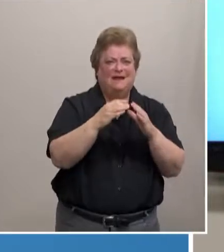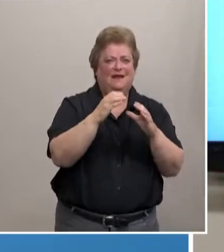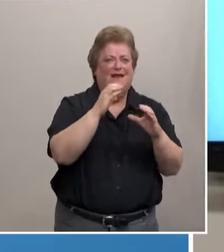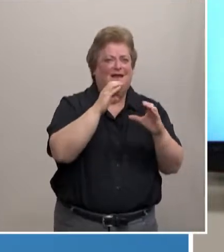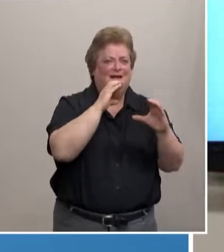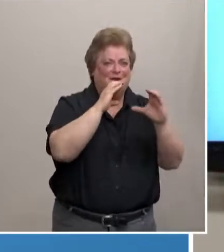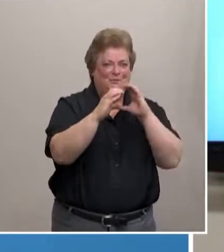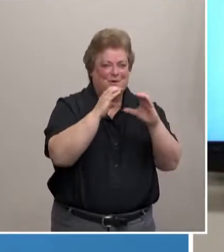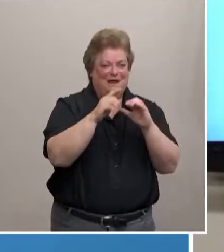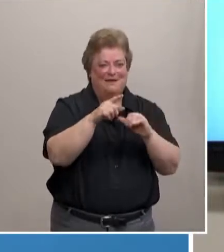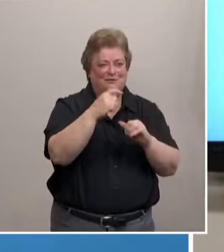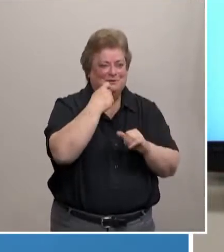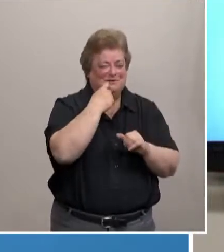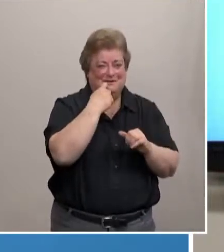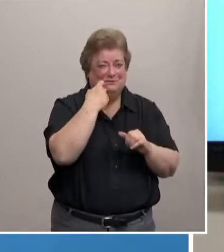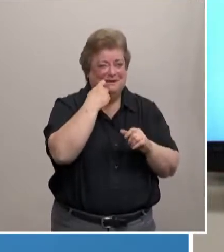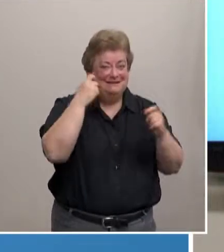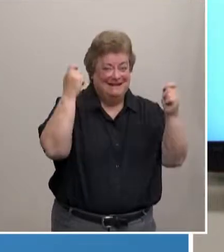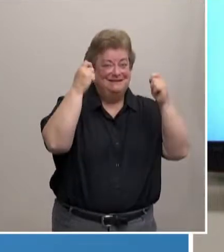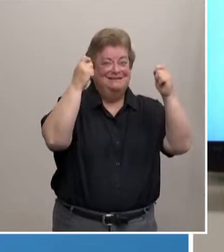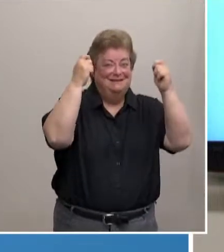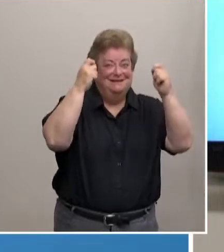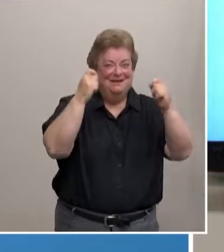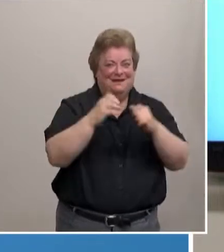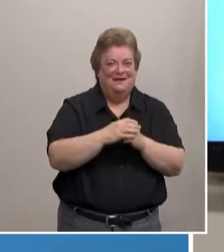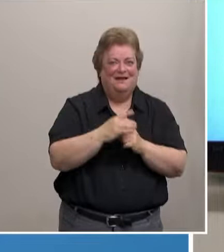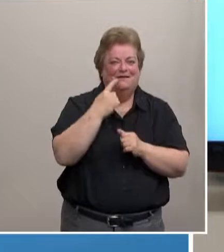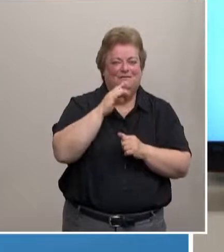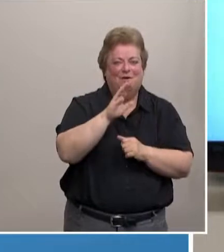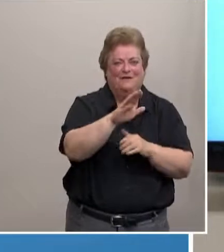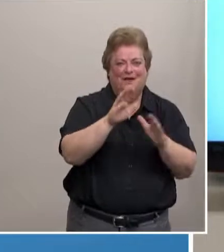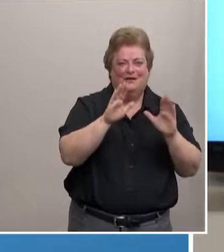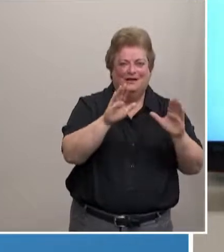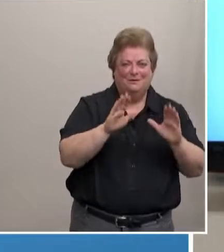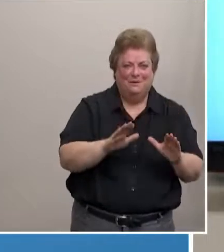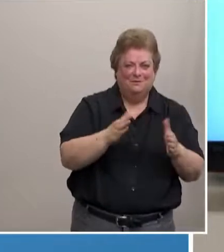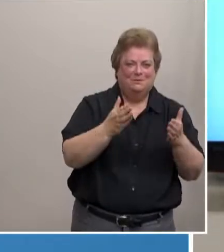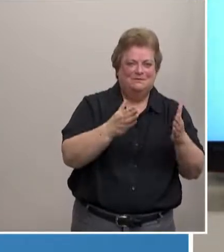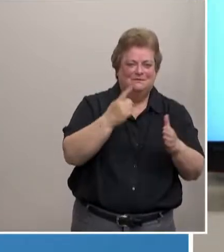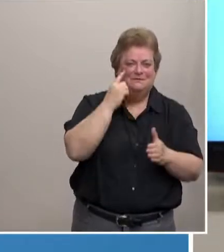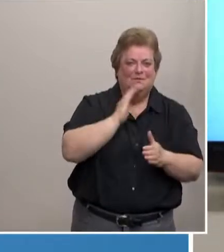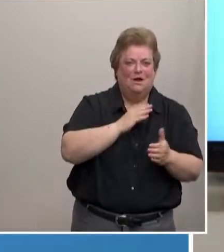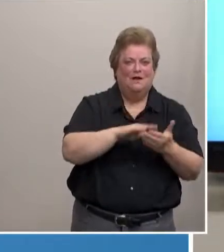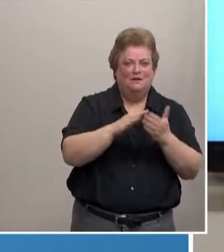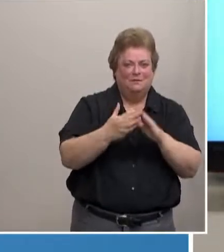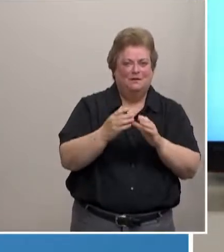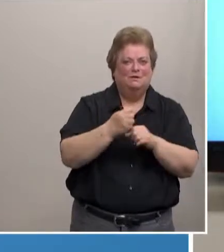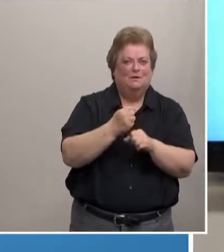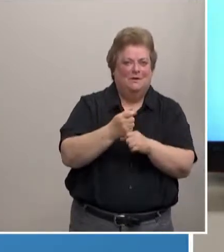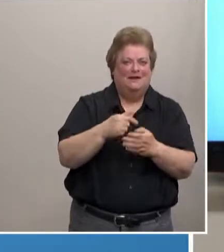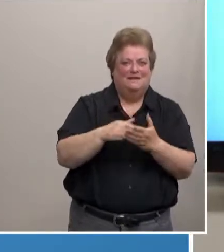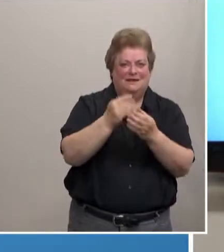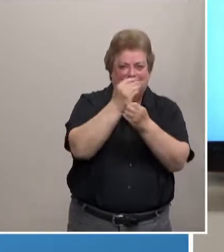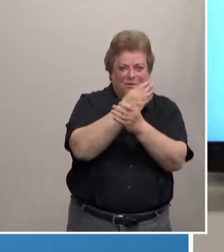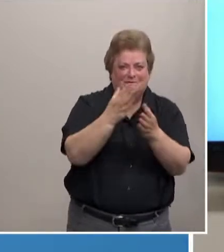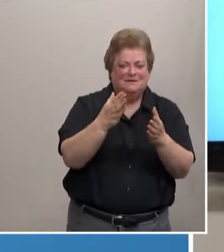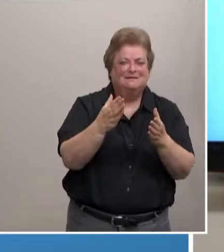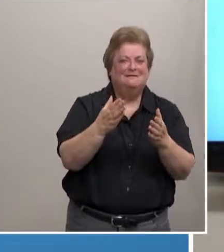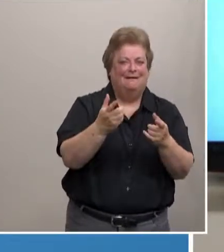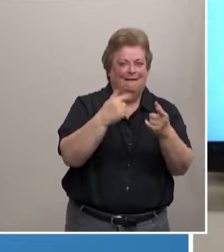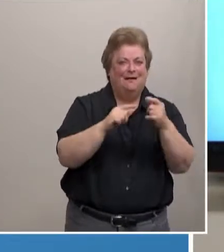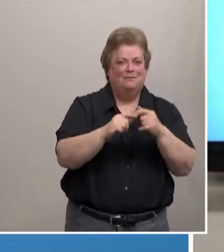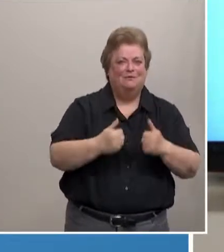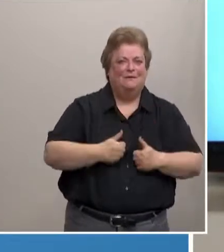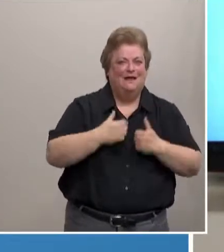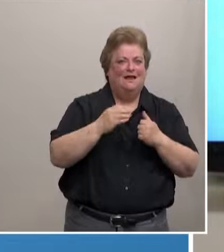minute ago when I mentioned that this is coming to an end, for their incredible service to our community in making these briefings come to life, and so